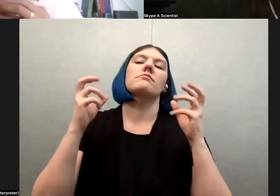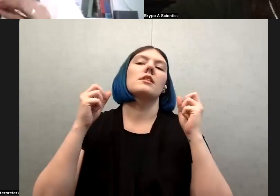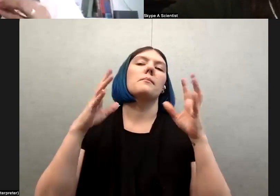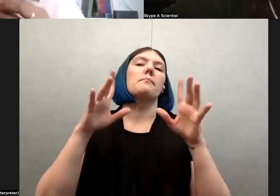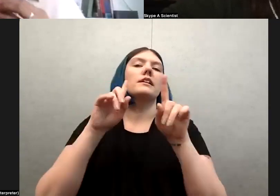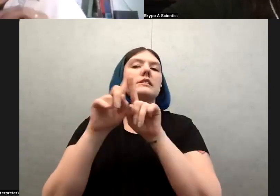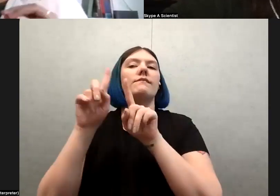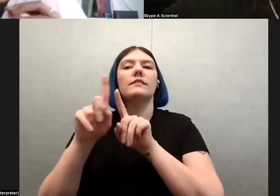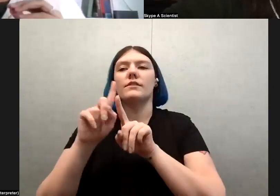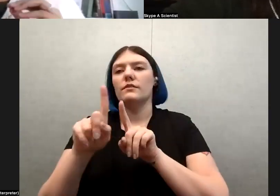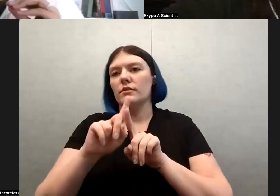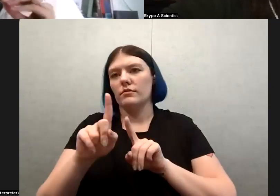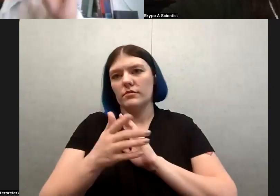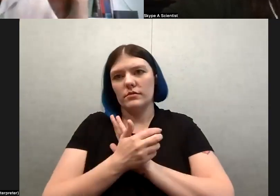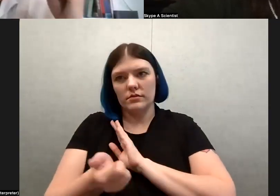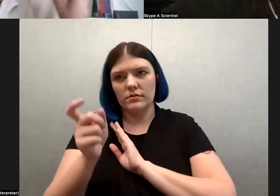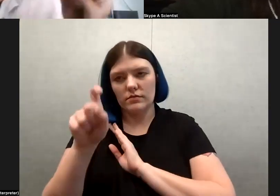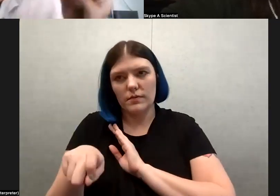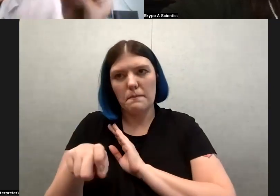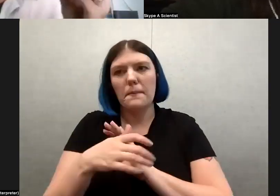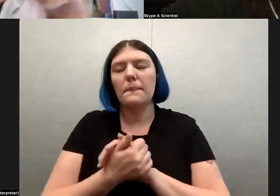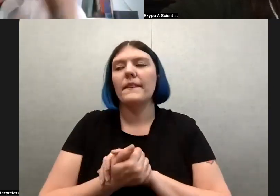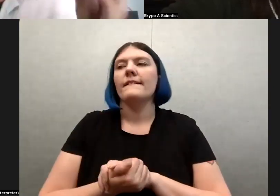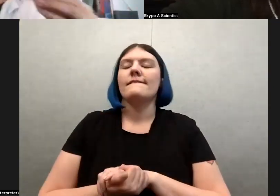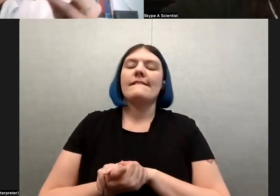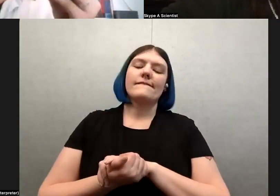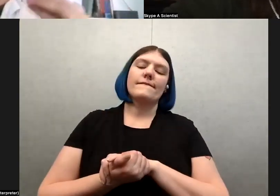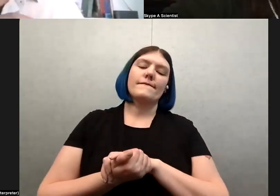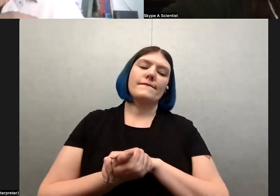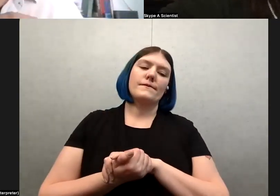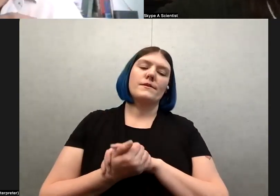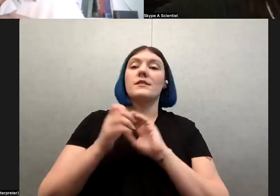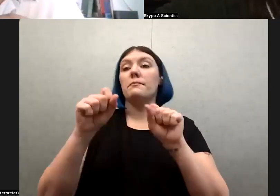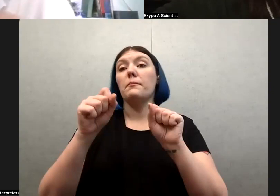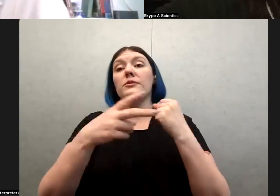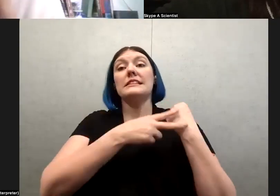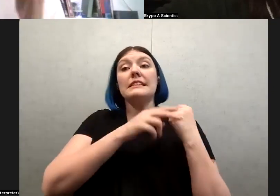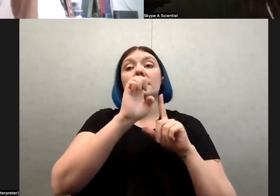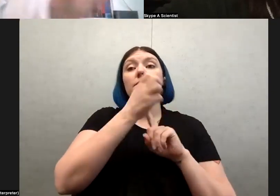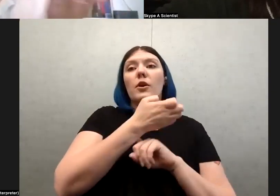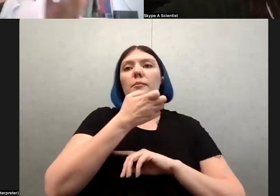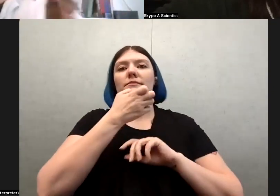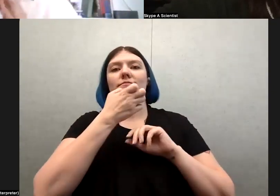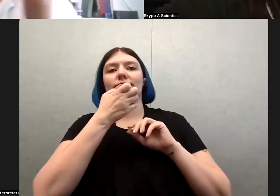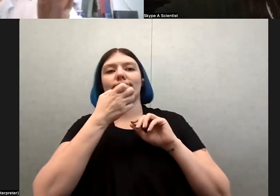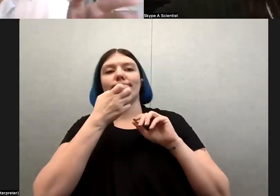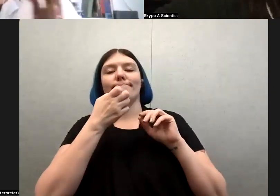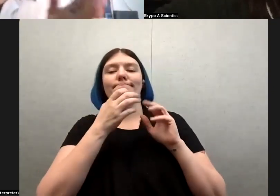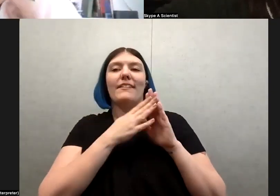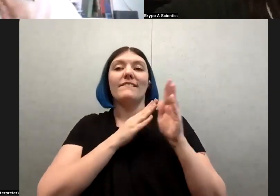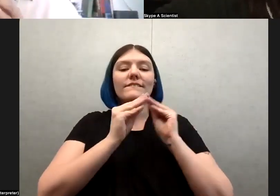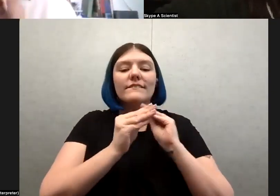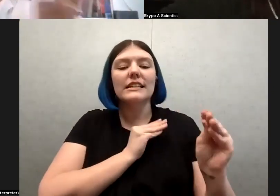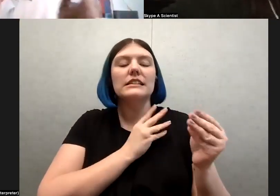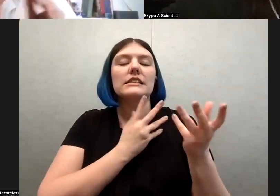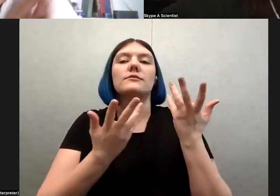are needed to preserve the environment, to restore the environment, that it's just, there are so many different things. Whatever you